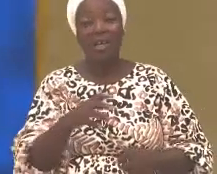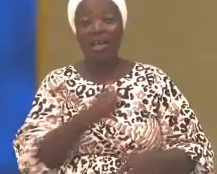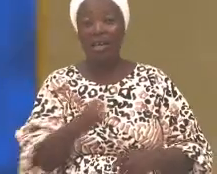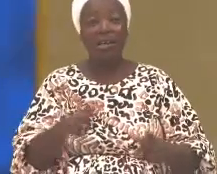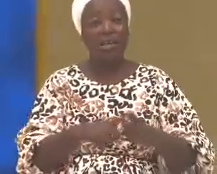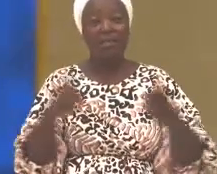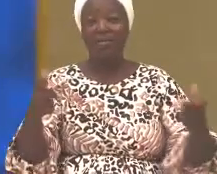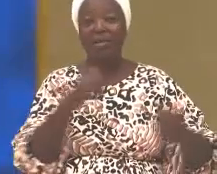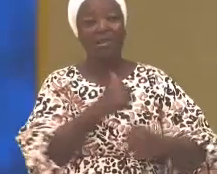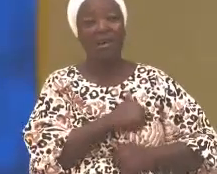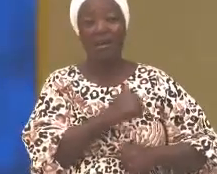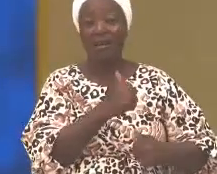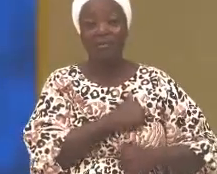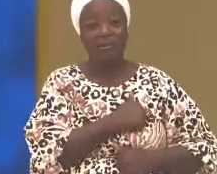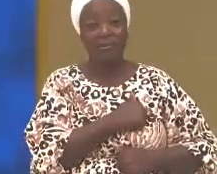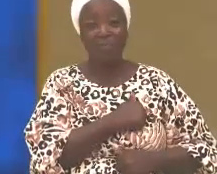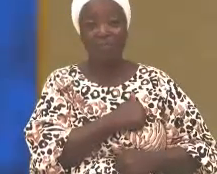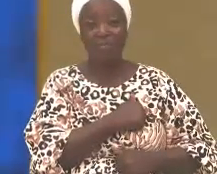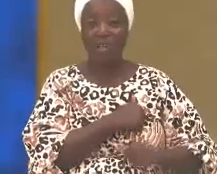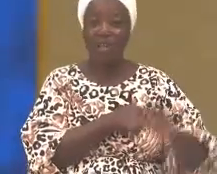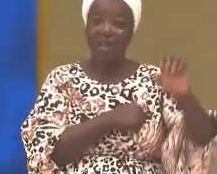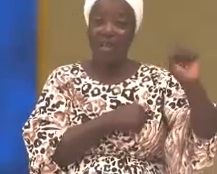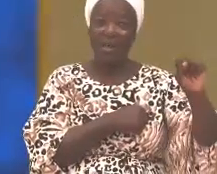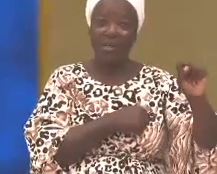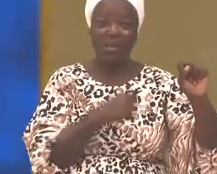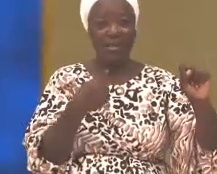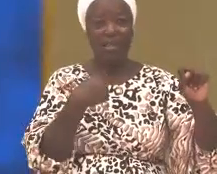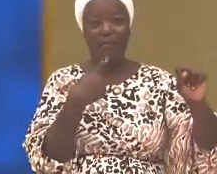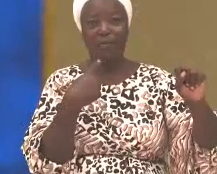army. S, speak.